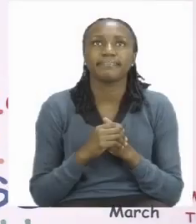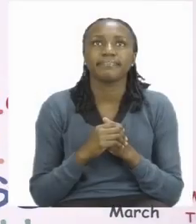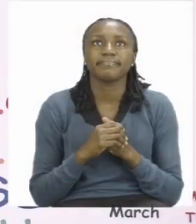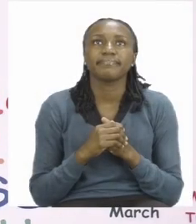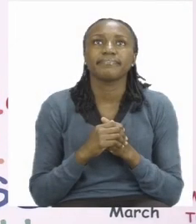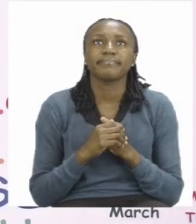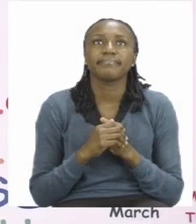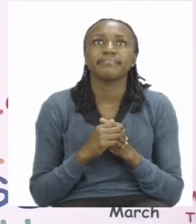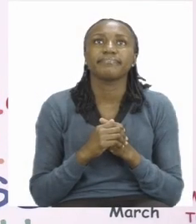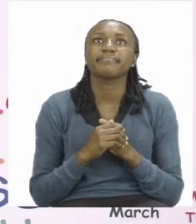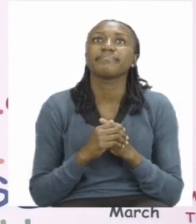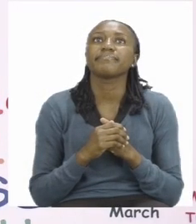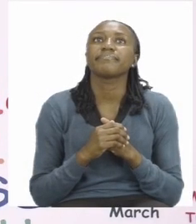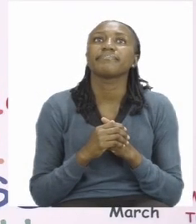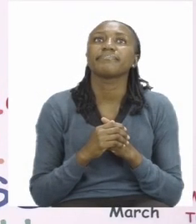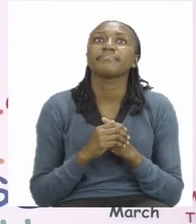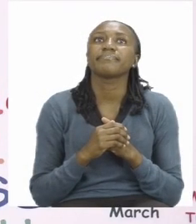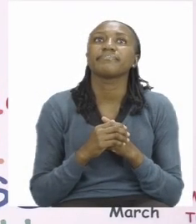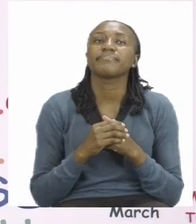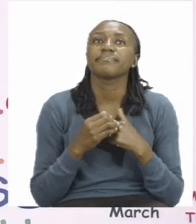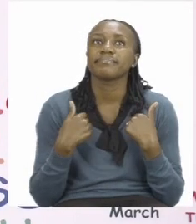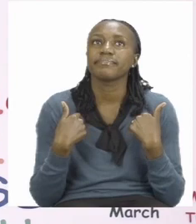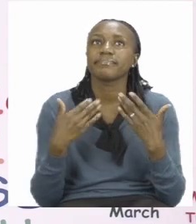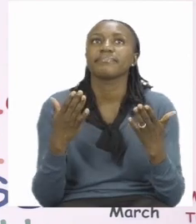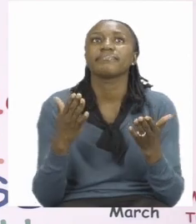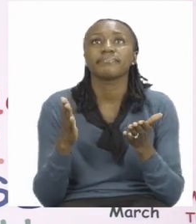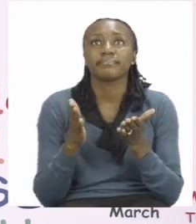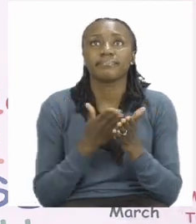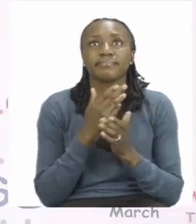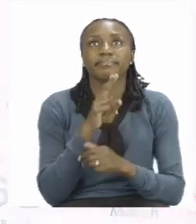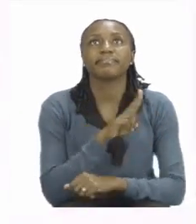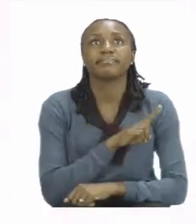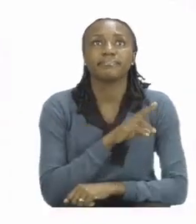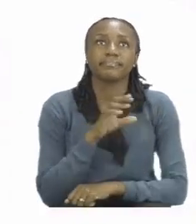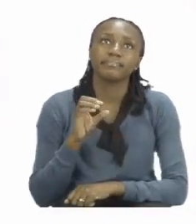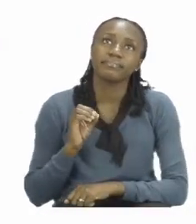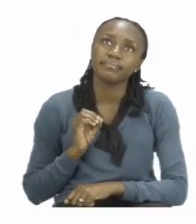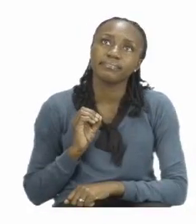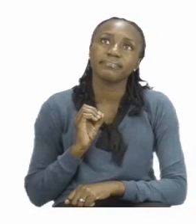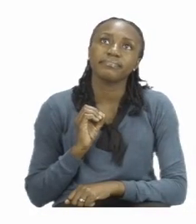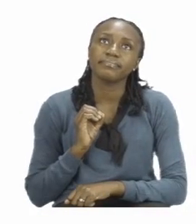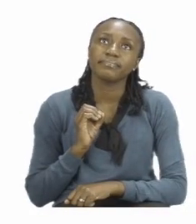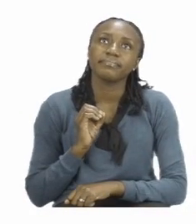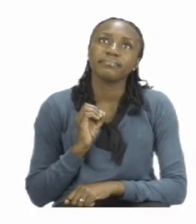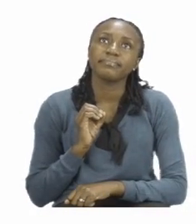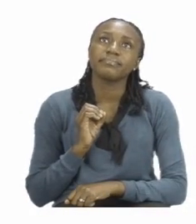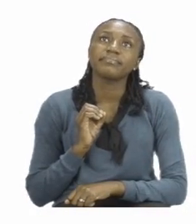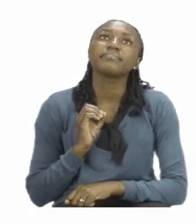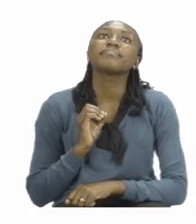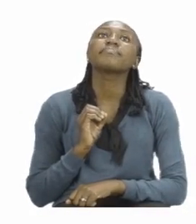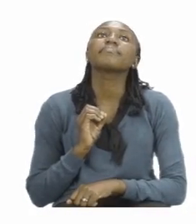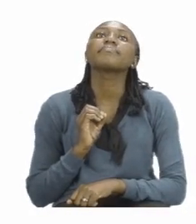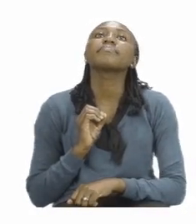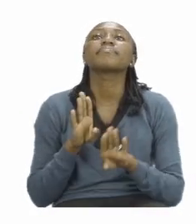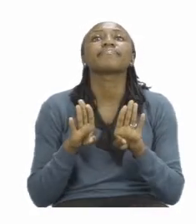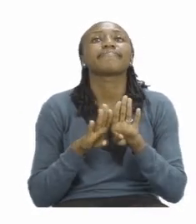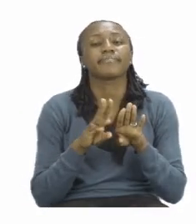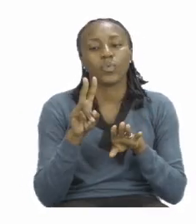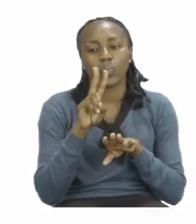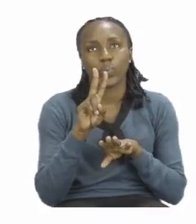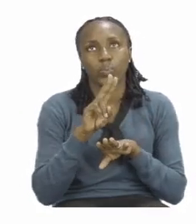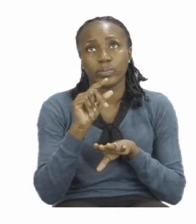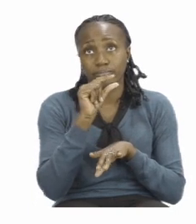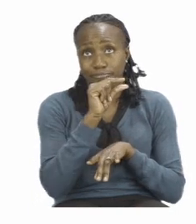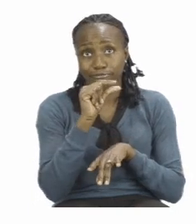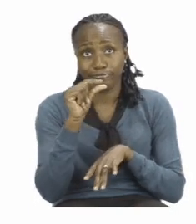Let's begin our lesson today on page 20. On page 20, we are going to be doing our vocabulary